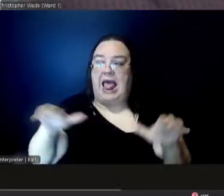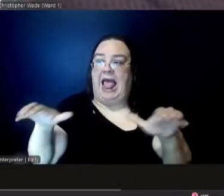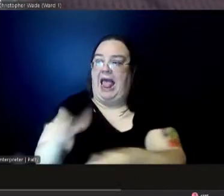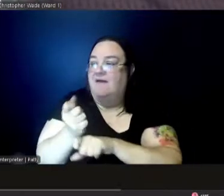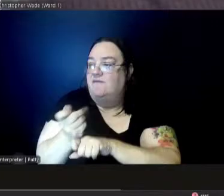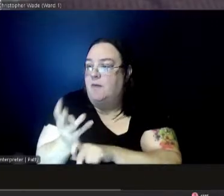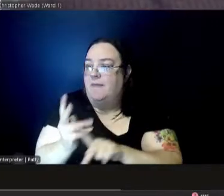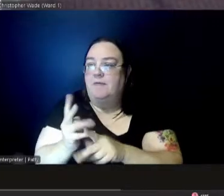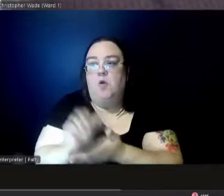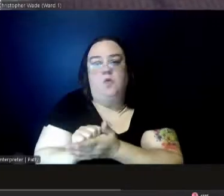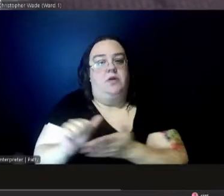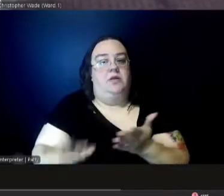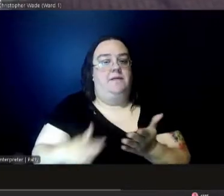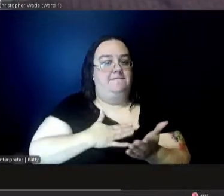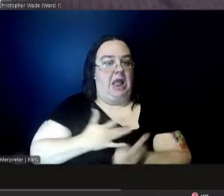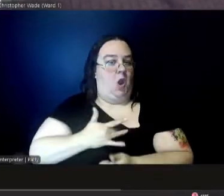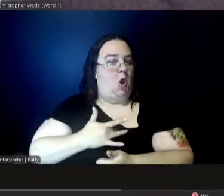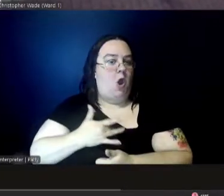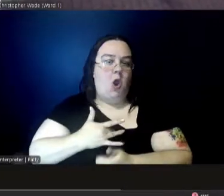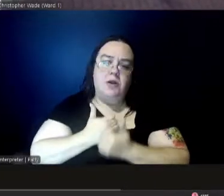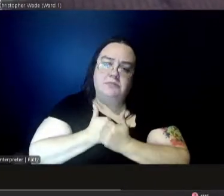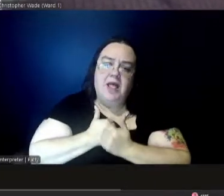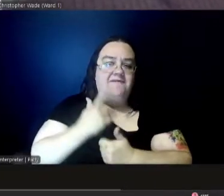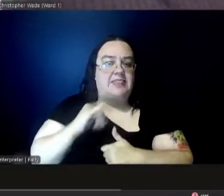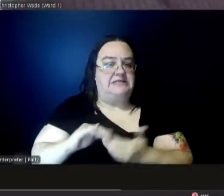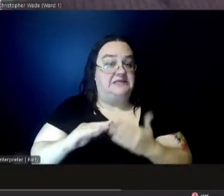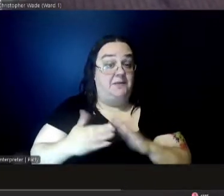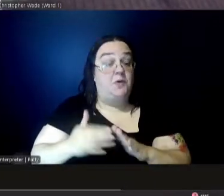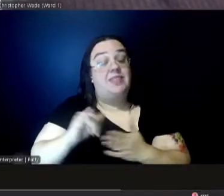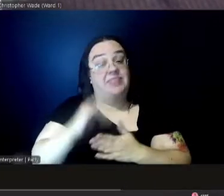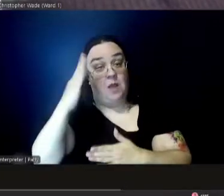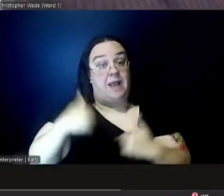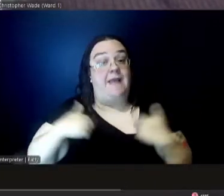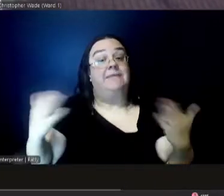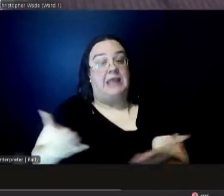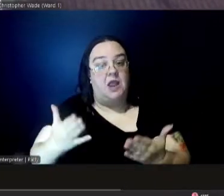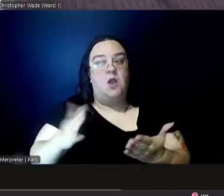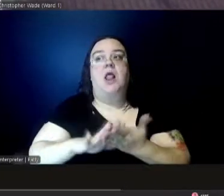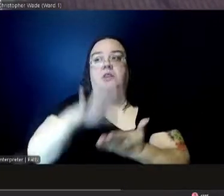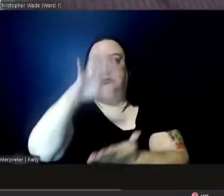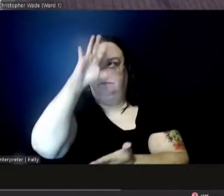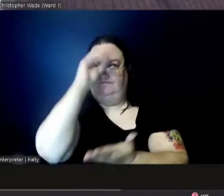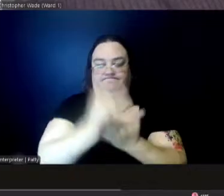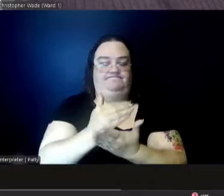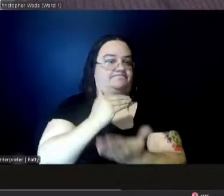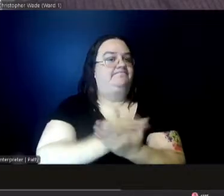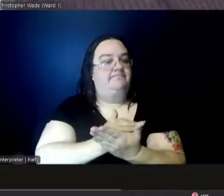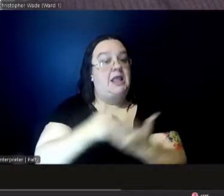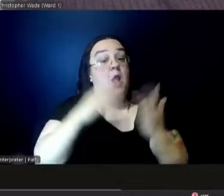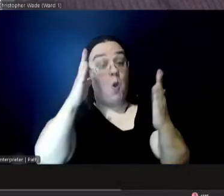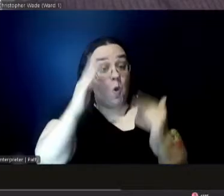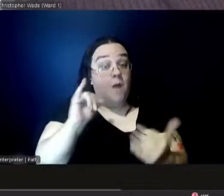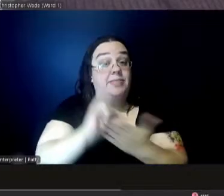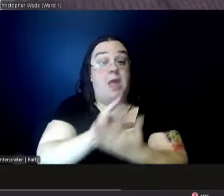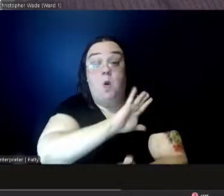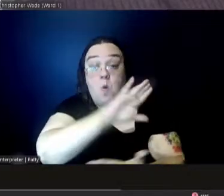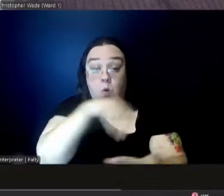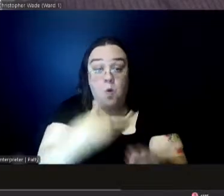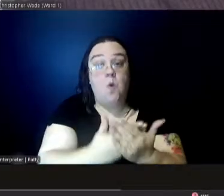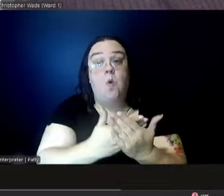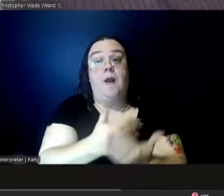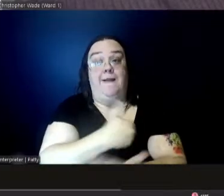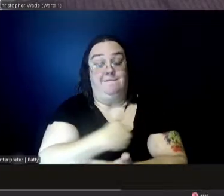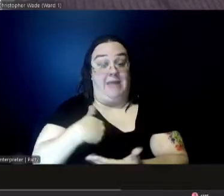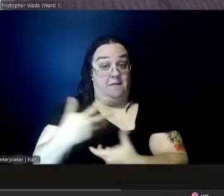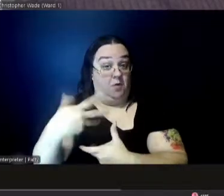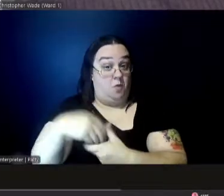heart for this community, so I am here with those lessons learned. And I hope that every member of our community